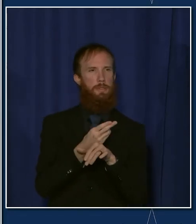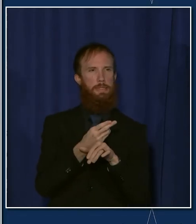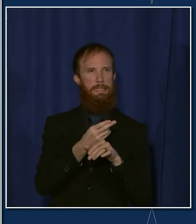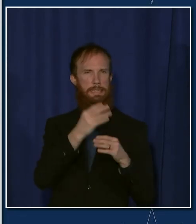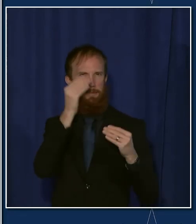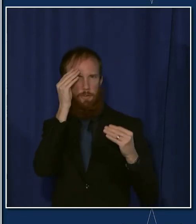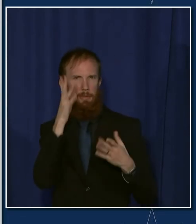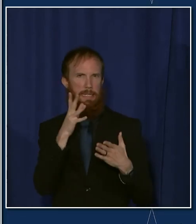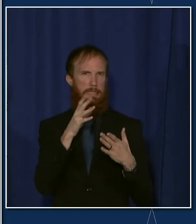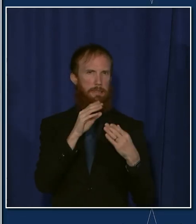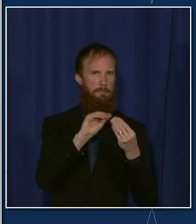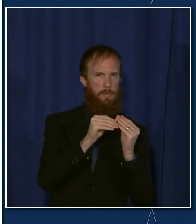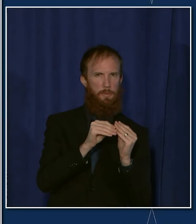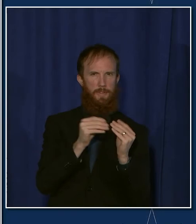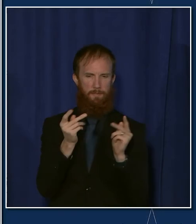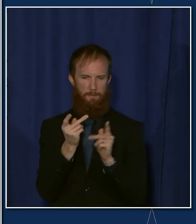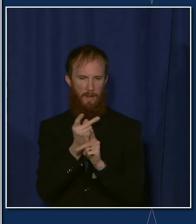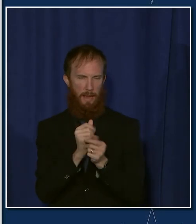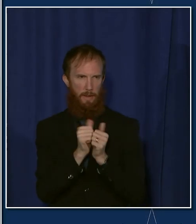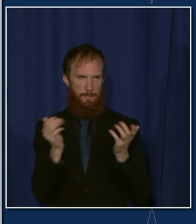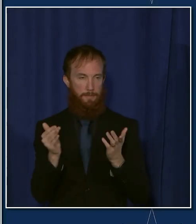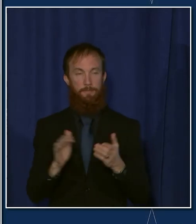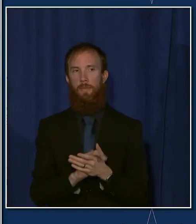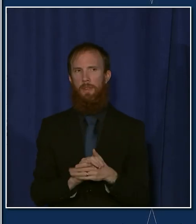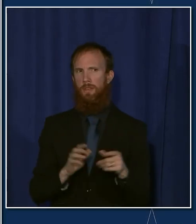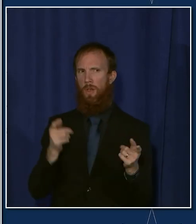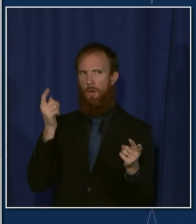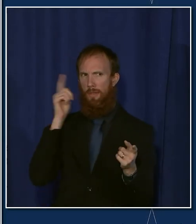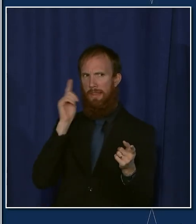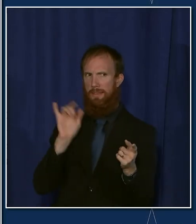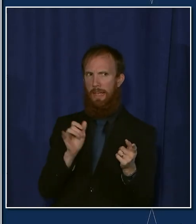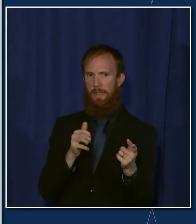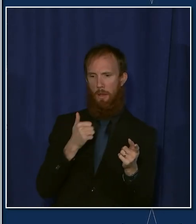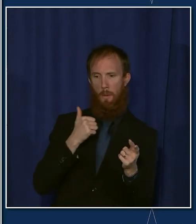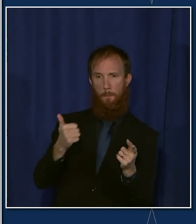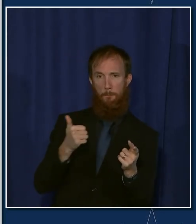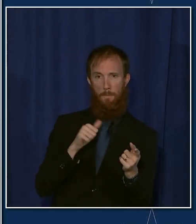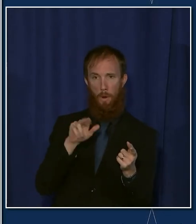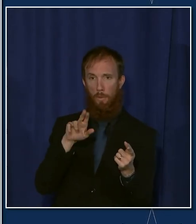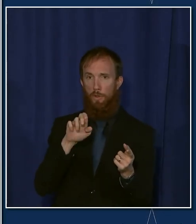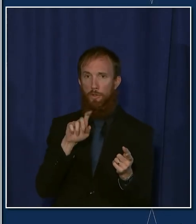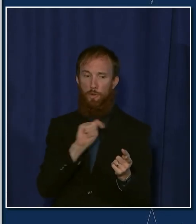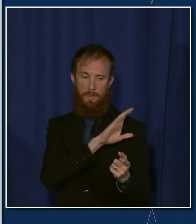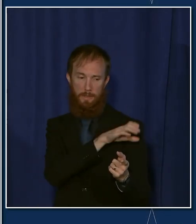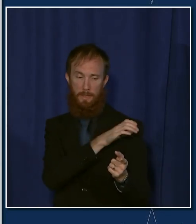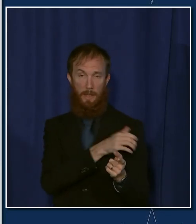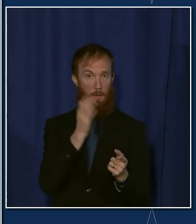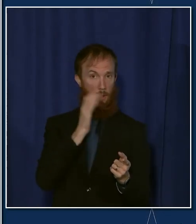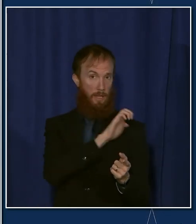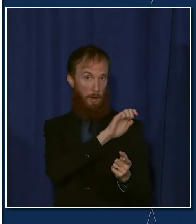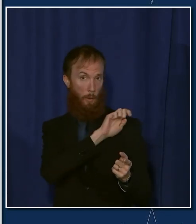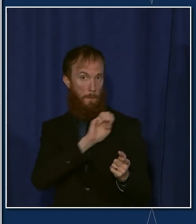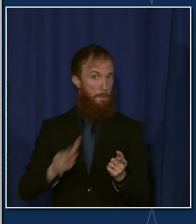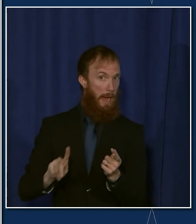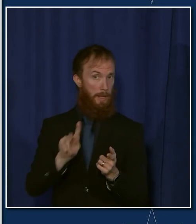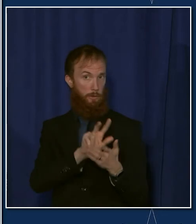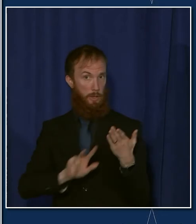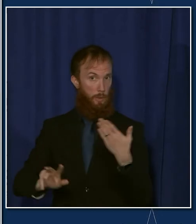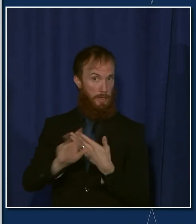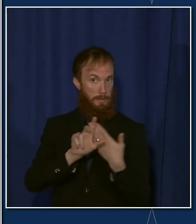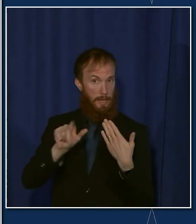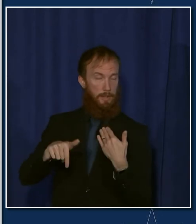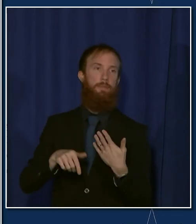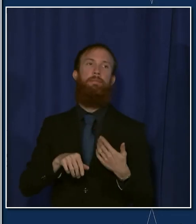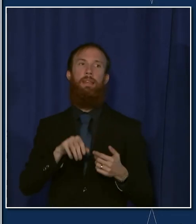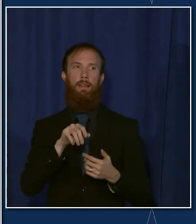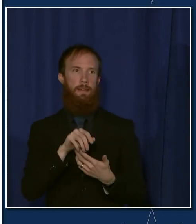strategy. So will things like the mobile units be back at the schools that they were at 3 weeks later, or things like that? If